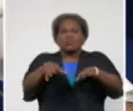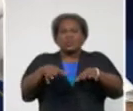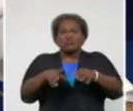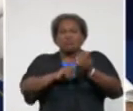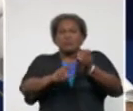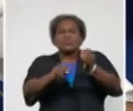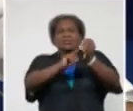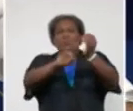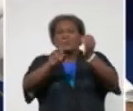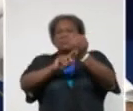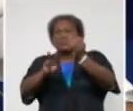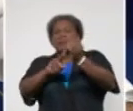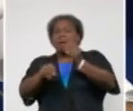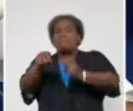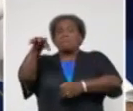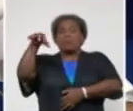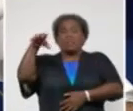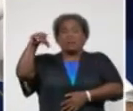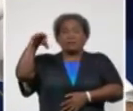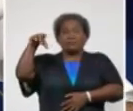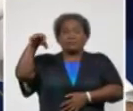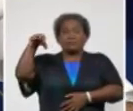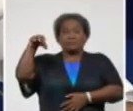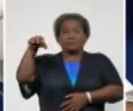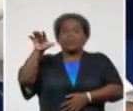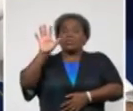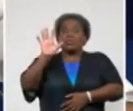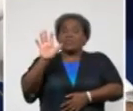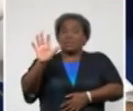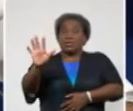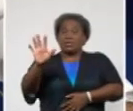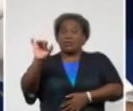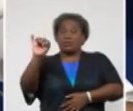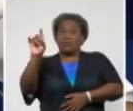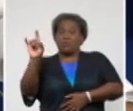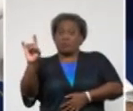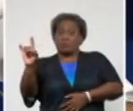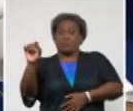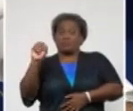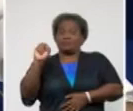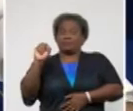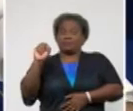Municipality were tested. 569 from Pinar del Rio,